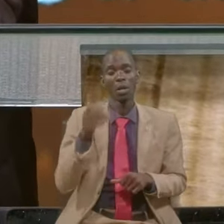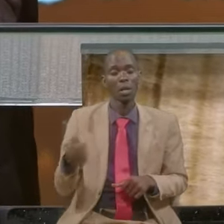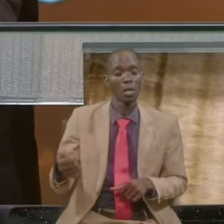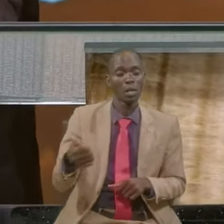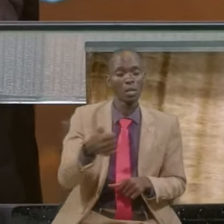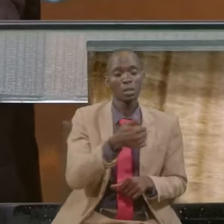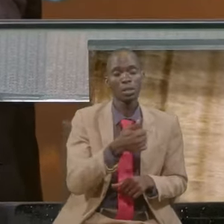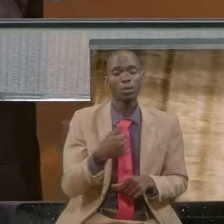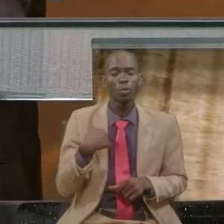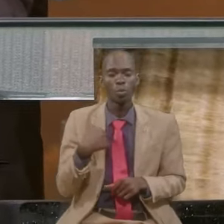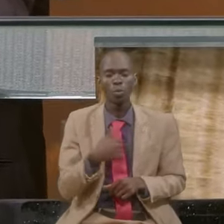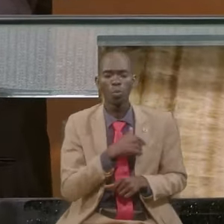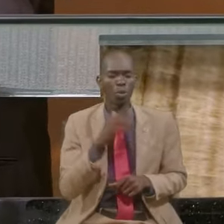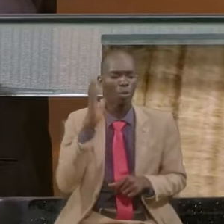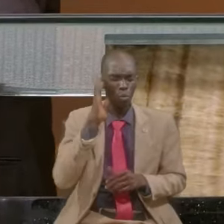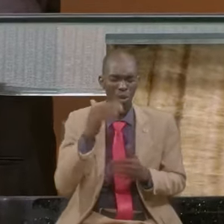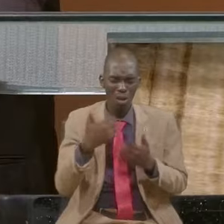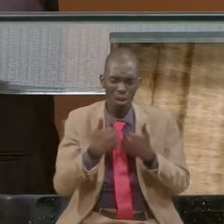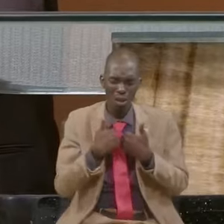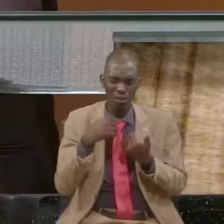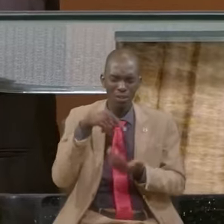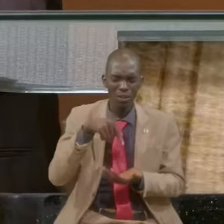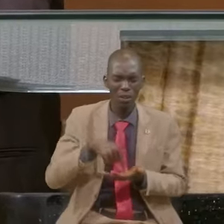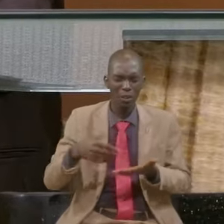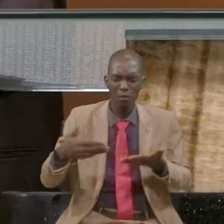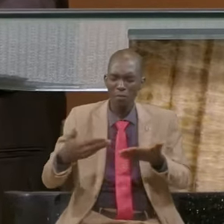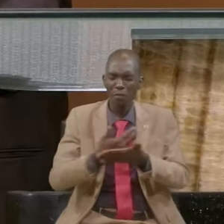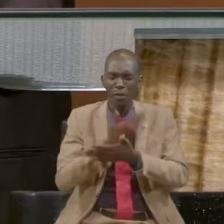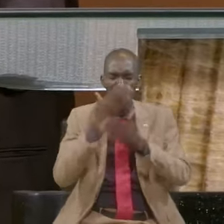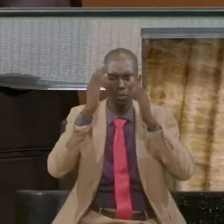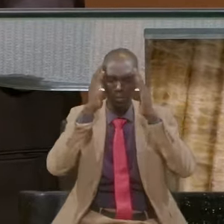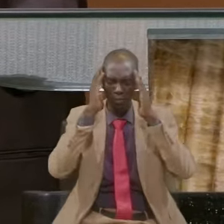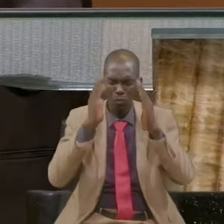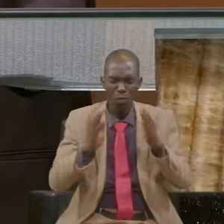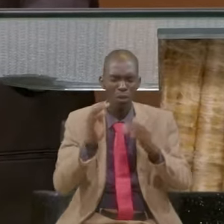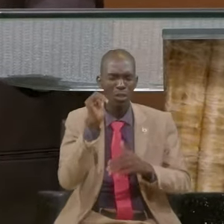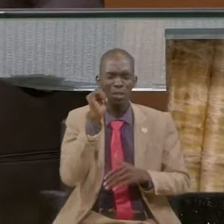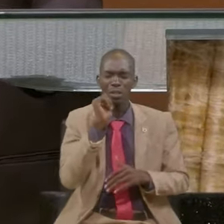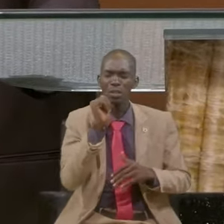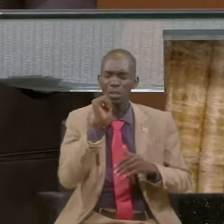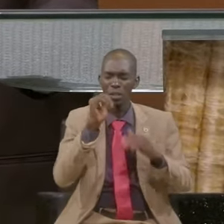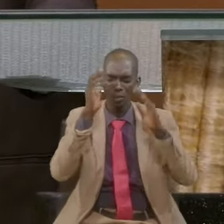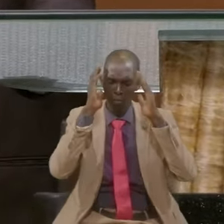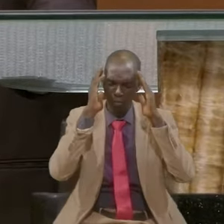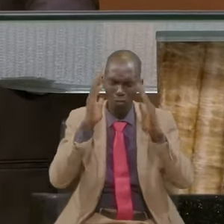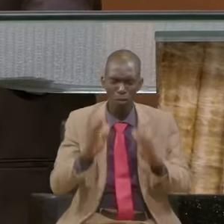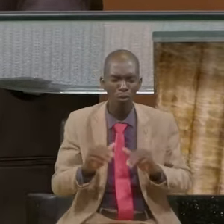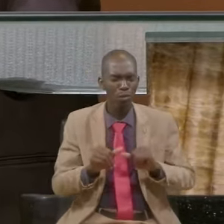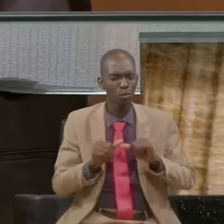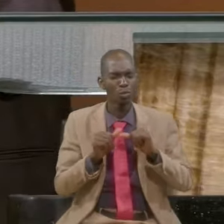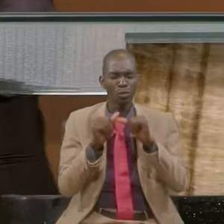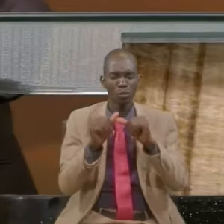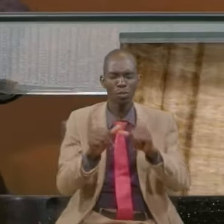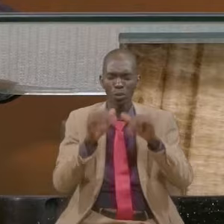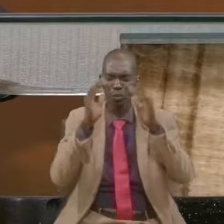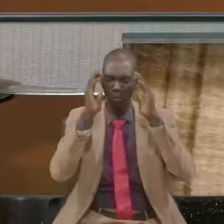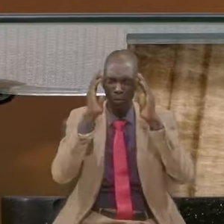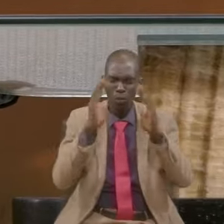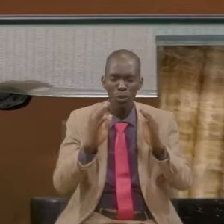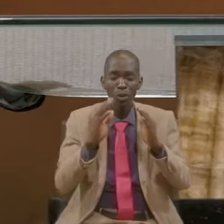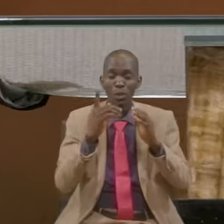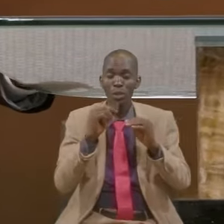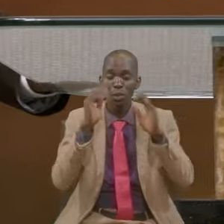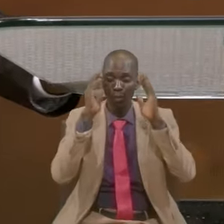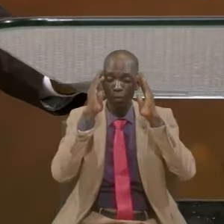we'll have this fresh focus, daily focus, consistent focus, to